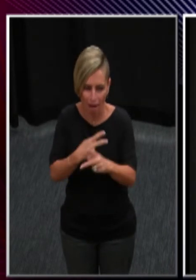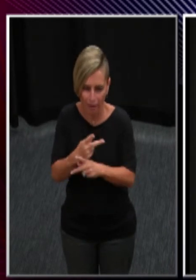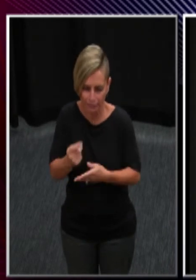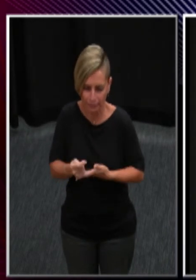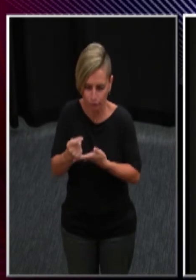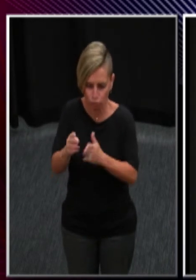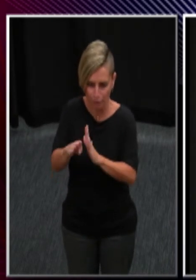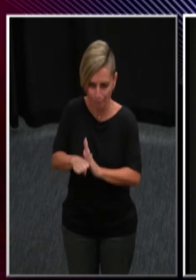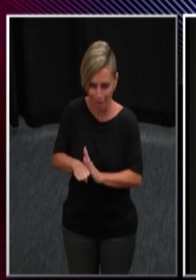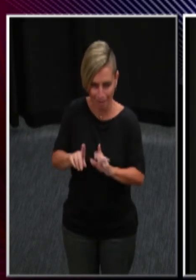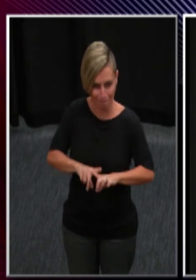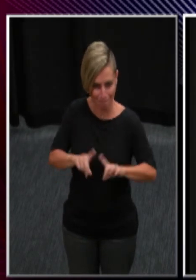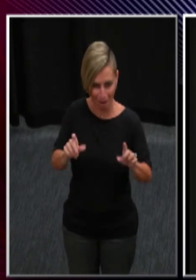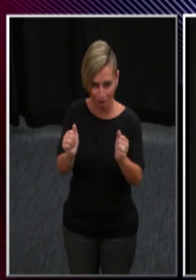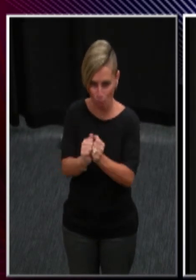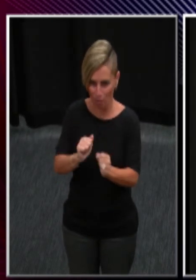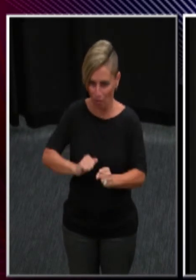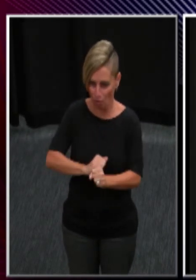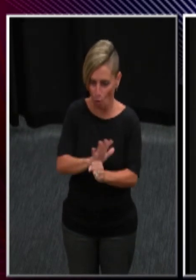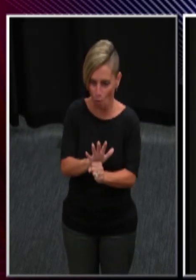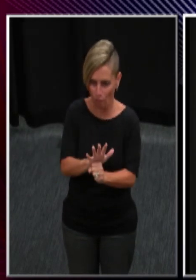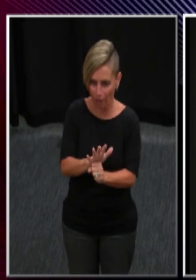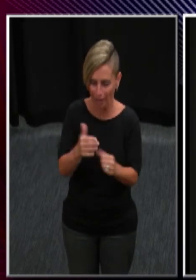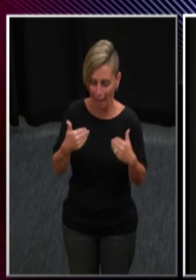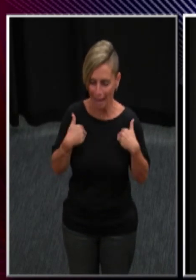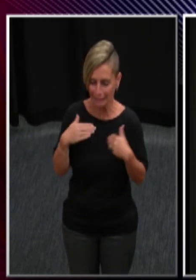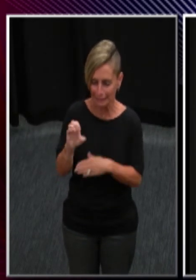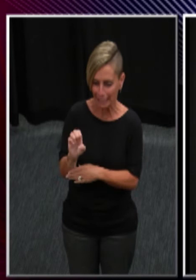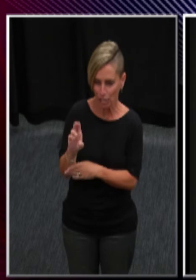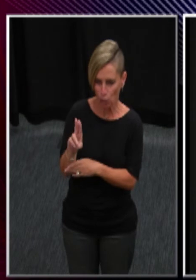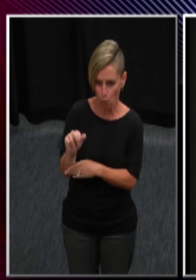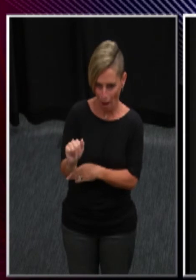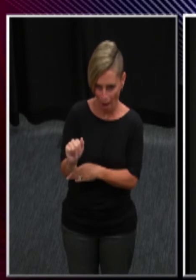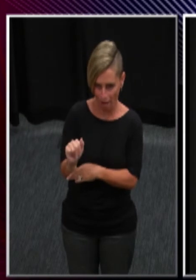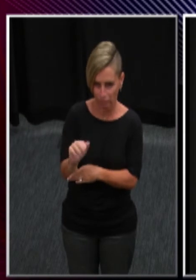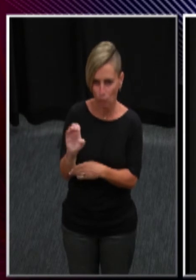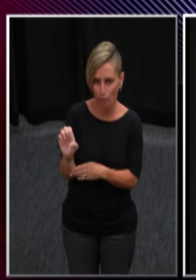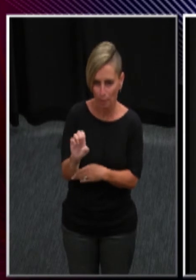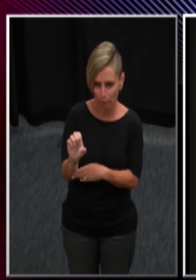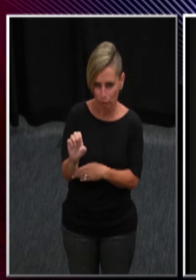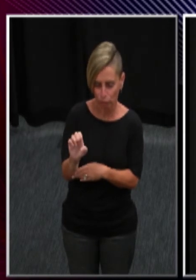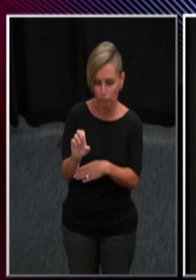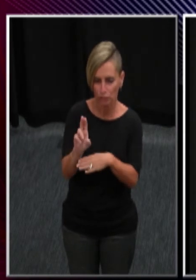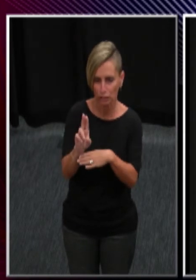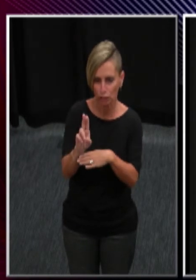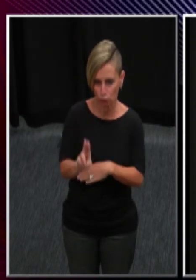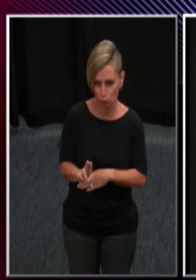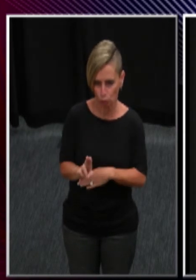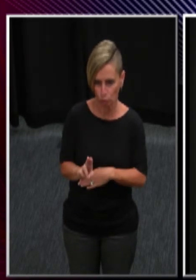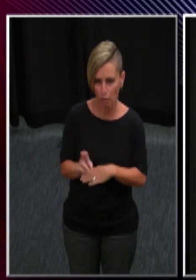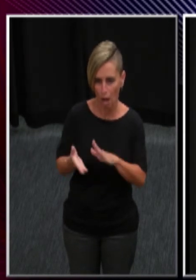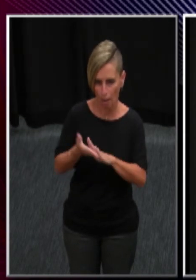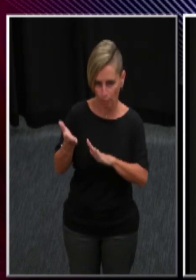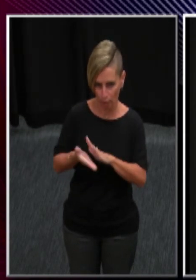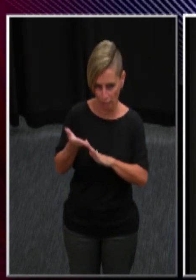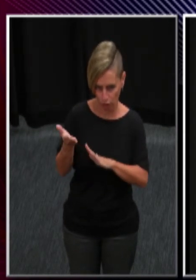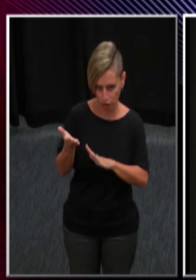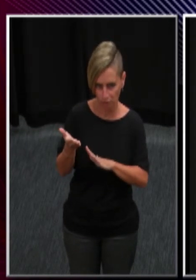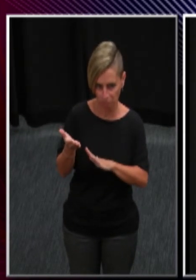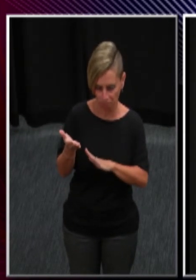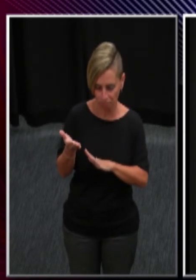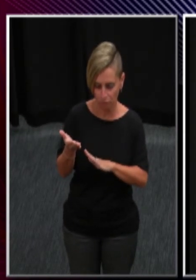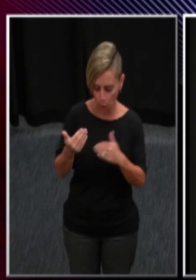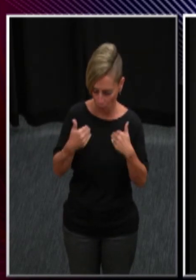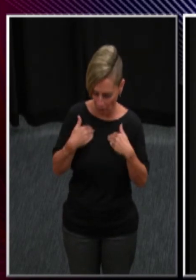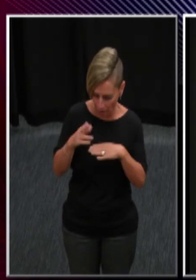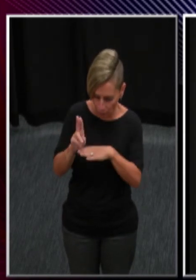with COVID-19, it has the EUA, so it's the emergency use authorization, and it has been used. There has been